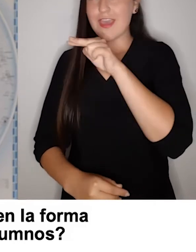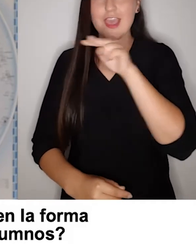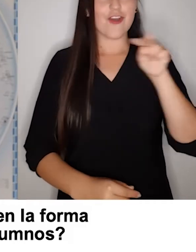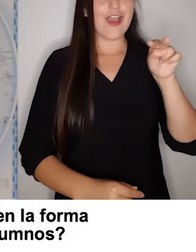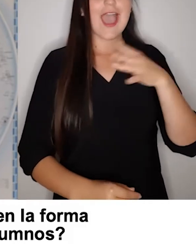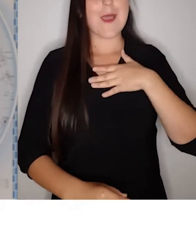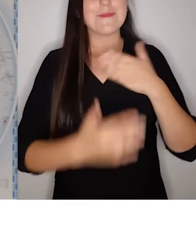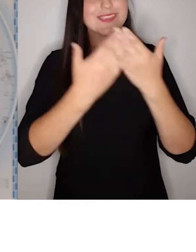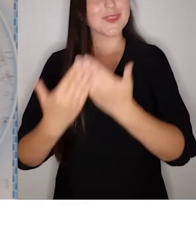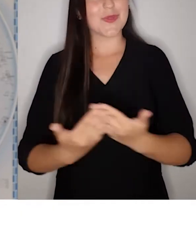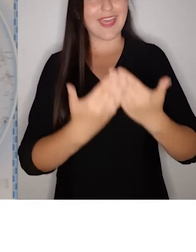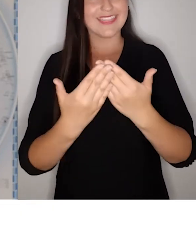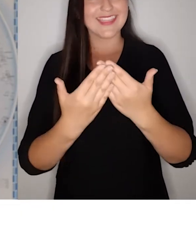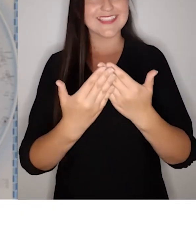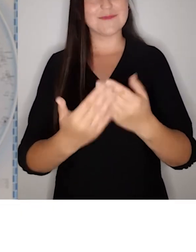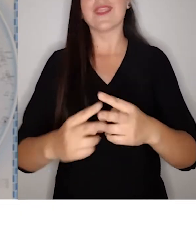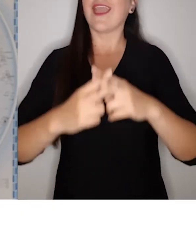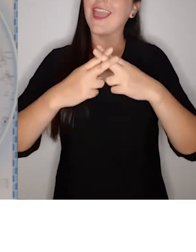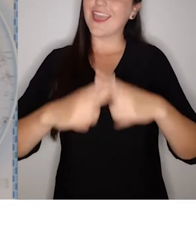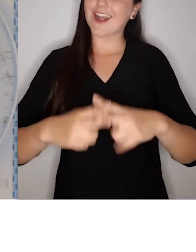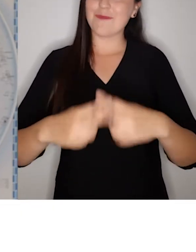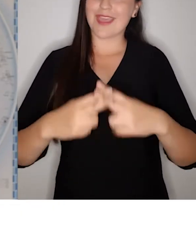my pupils?